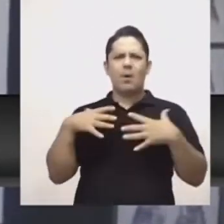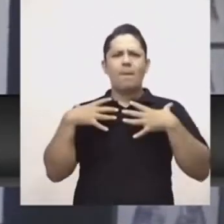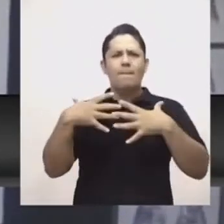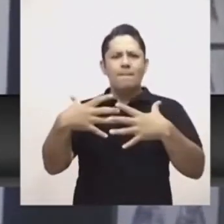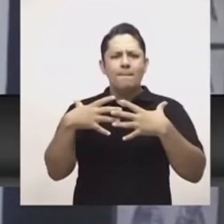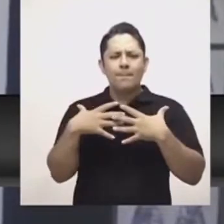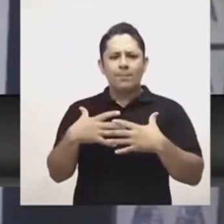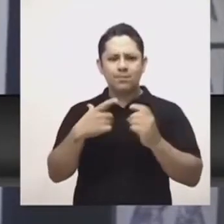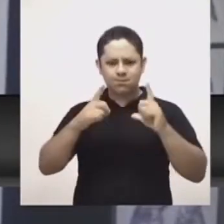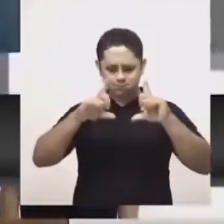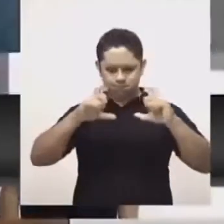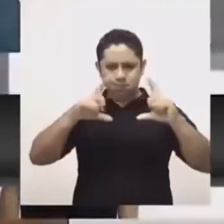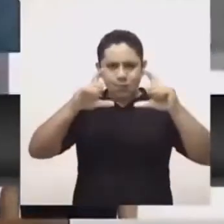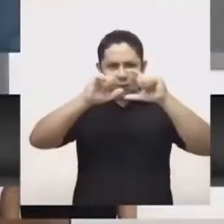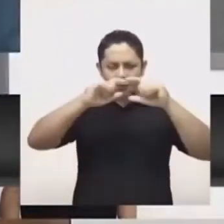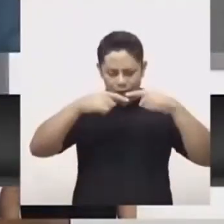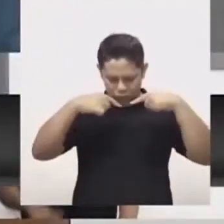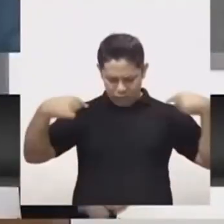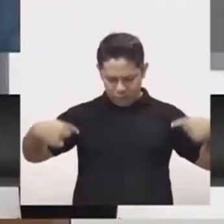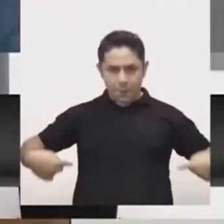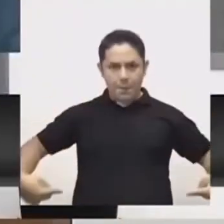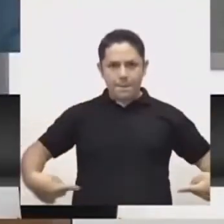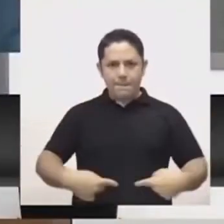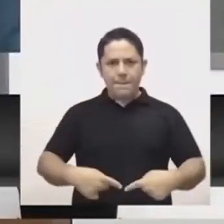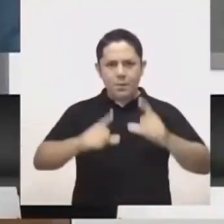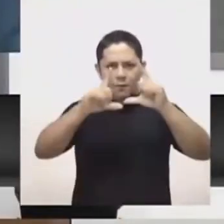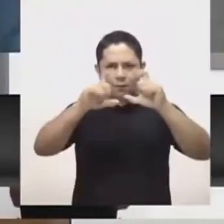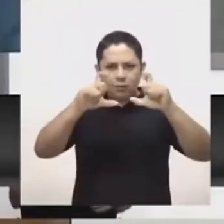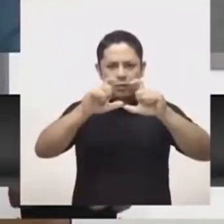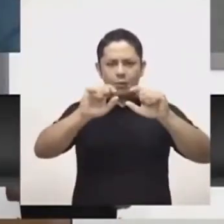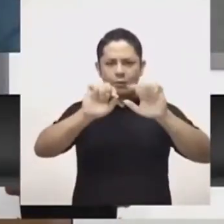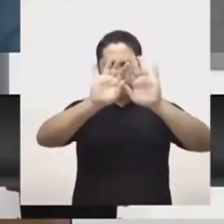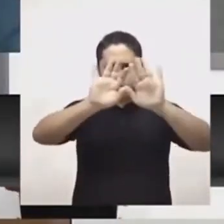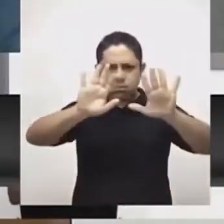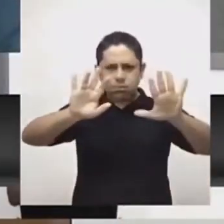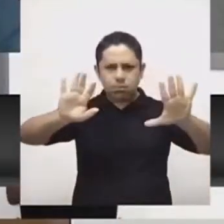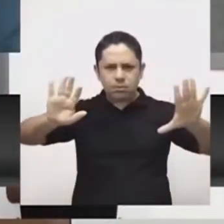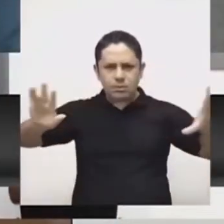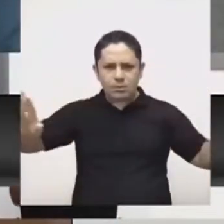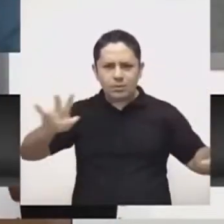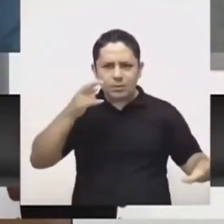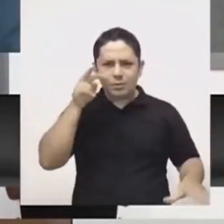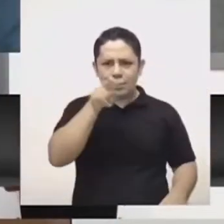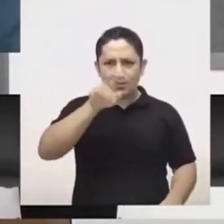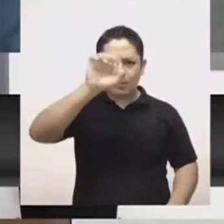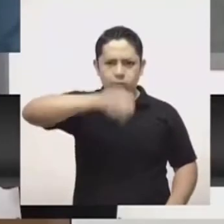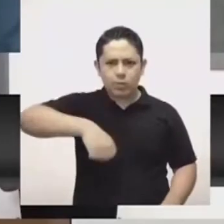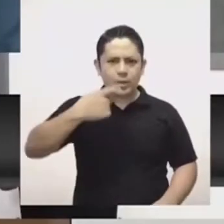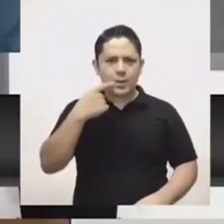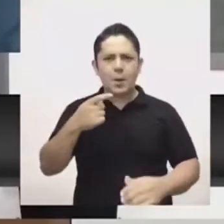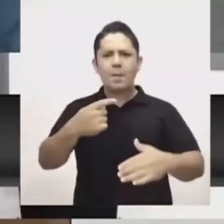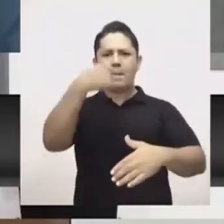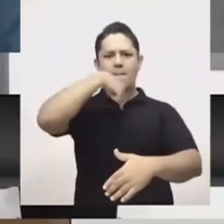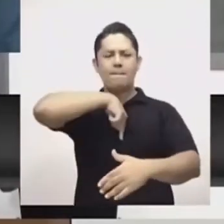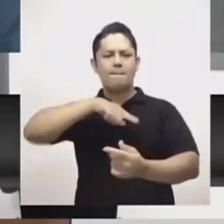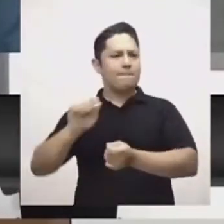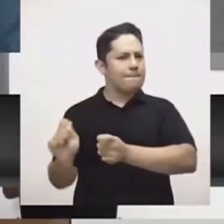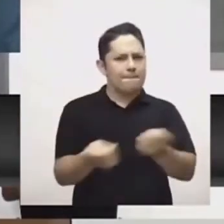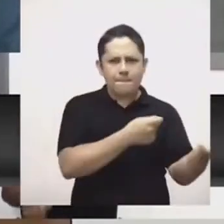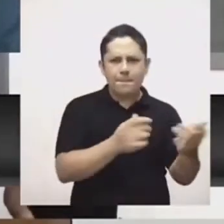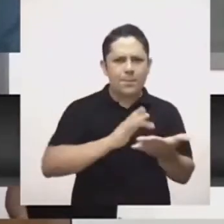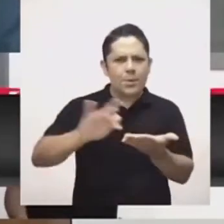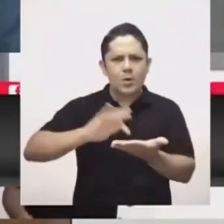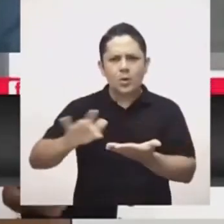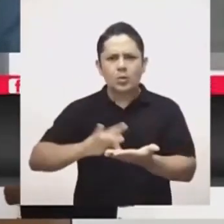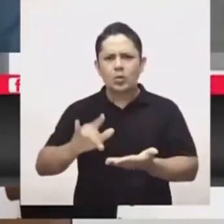care unit. Lately, the consultations of patients asymptomatic respiratory in the service of